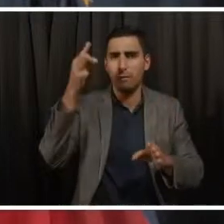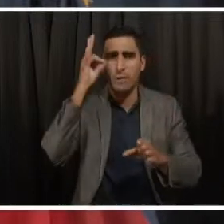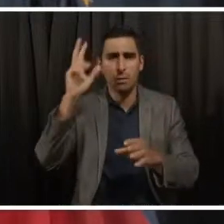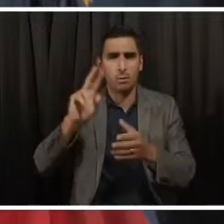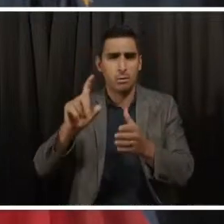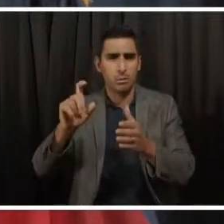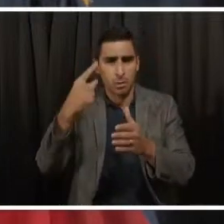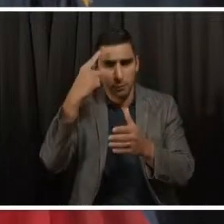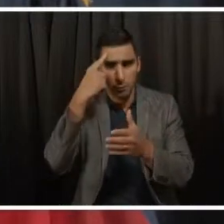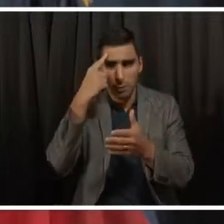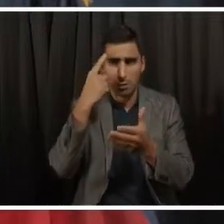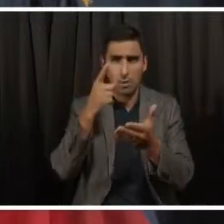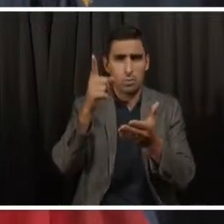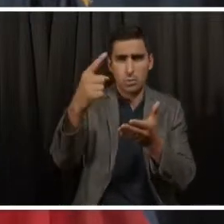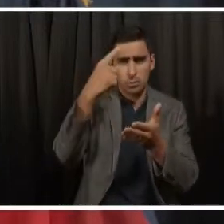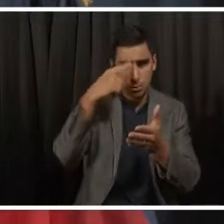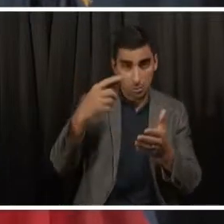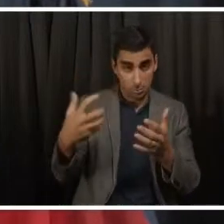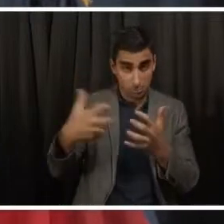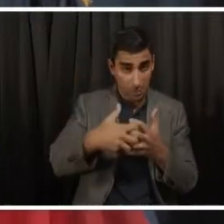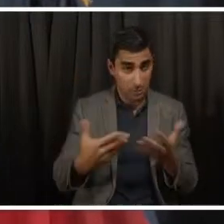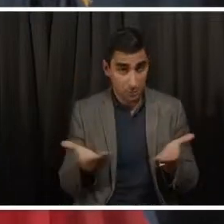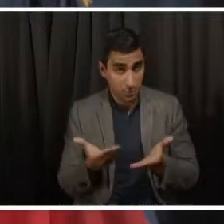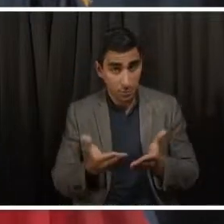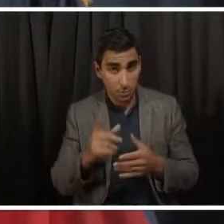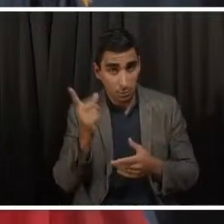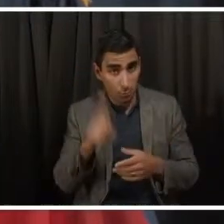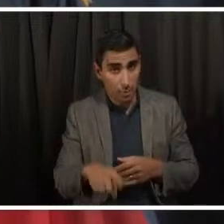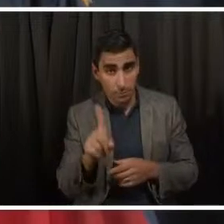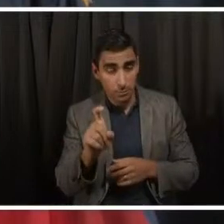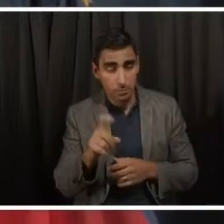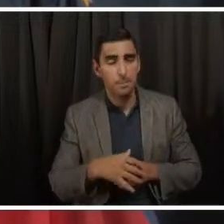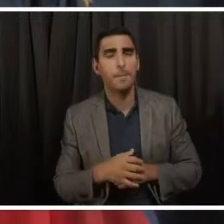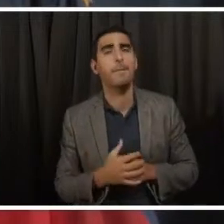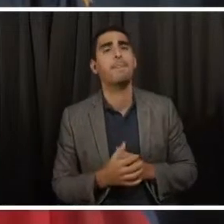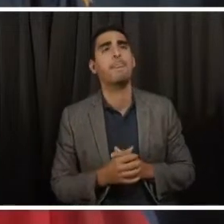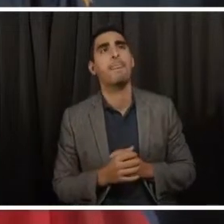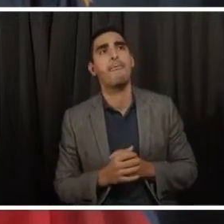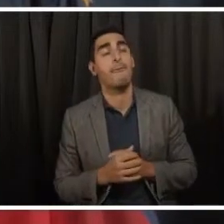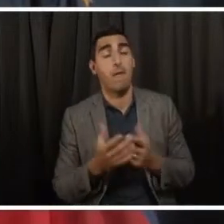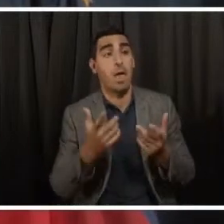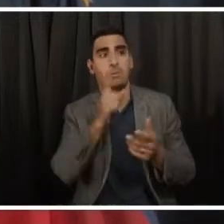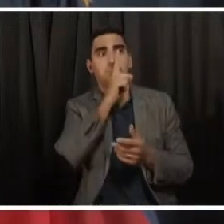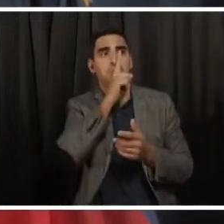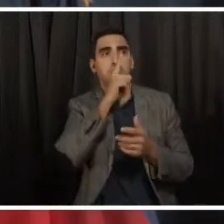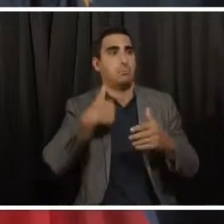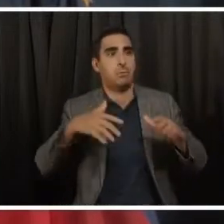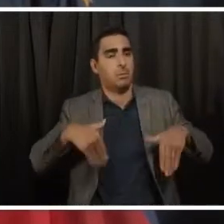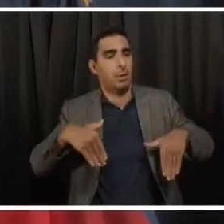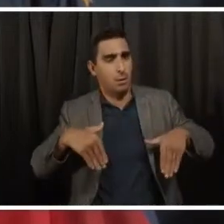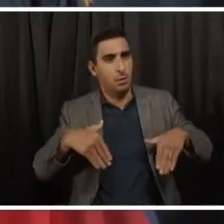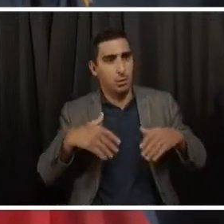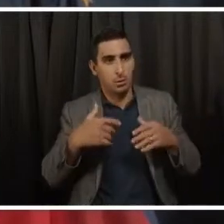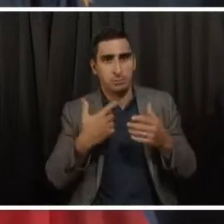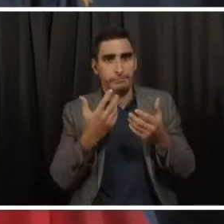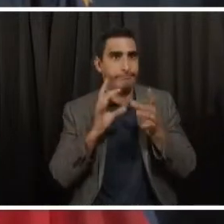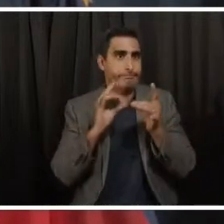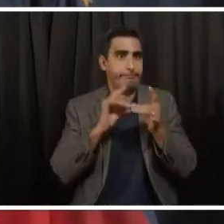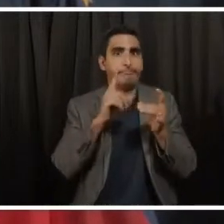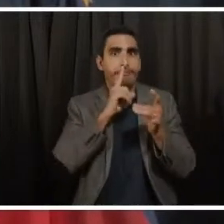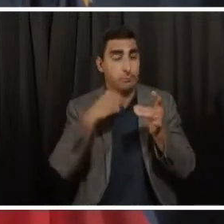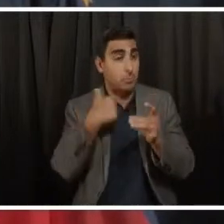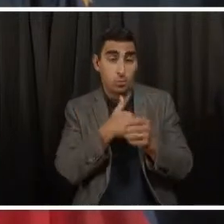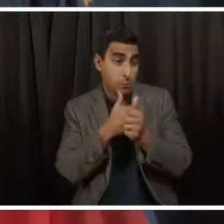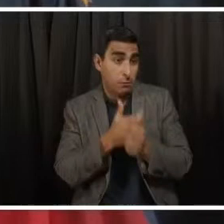federal contractors in the state. I have not seen that yet, so I don't have any particular comment on it. Of course, Colorado will follow the law,